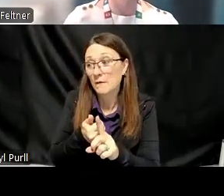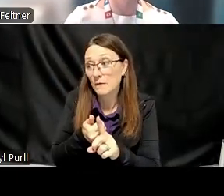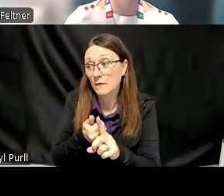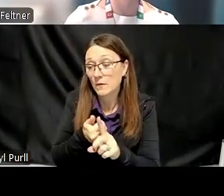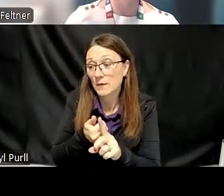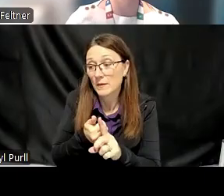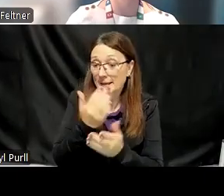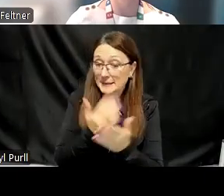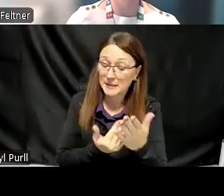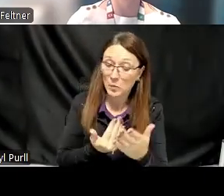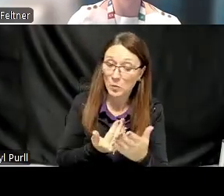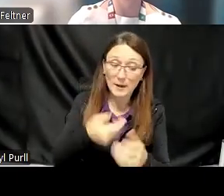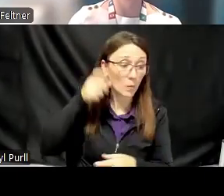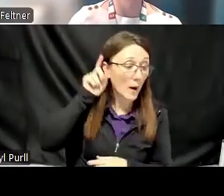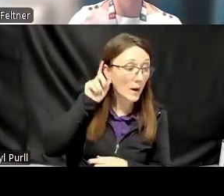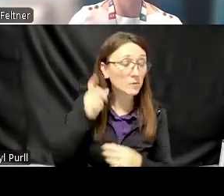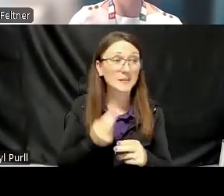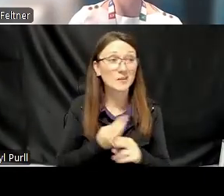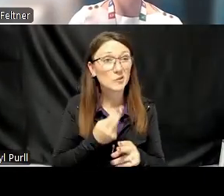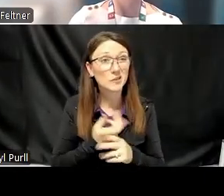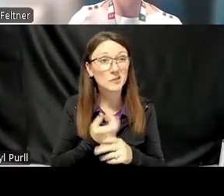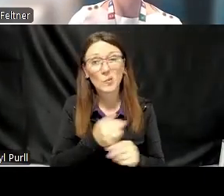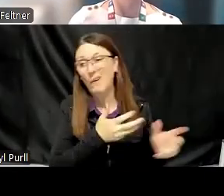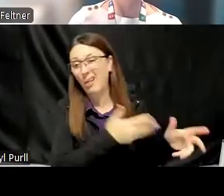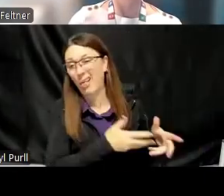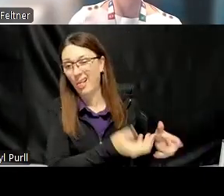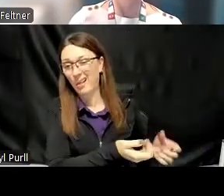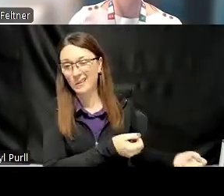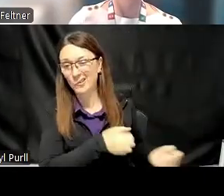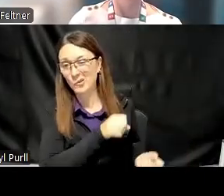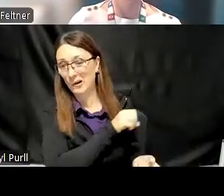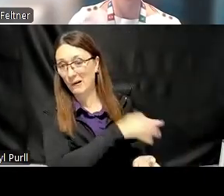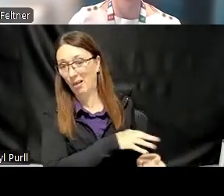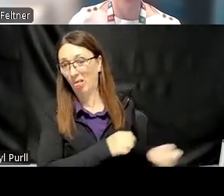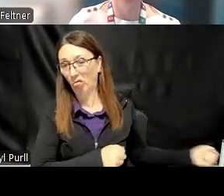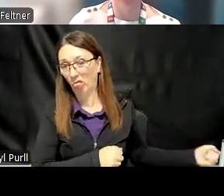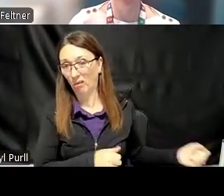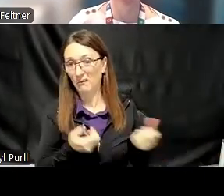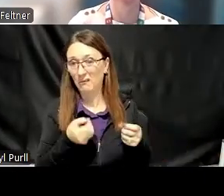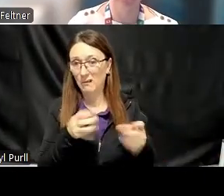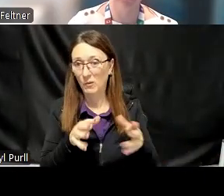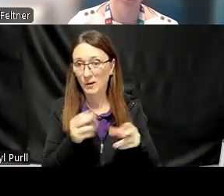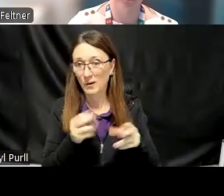wears and a hearing aid that sits in a drawer somewhere.